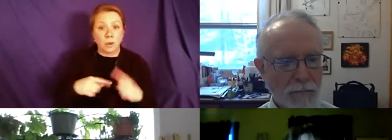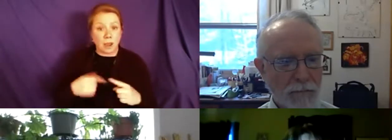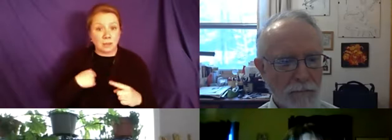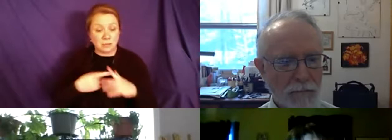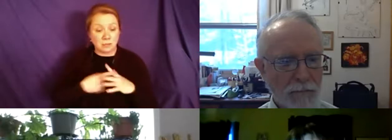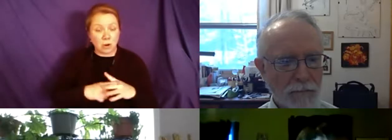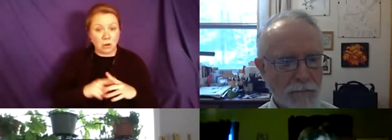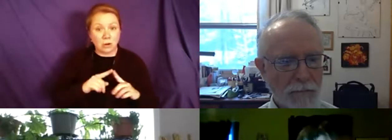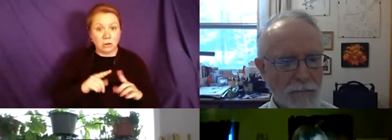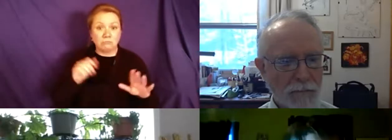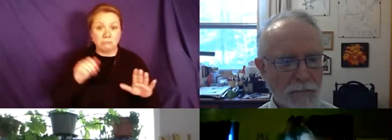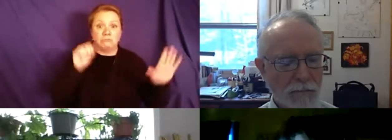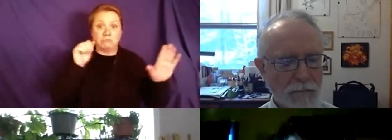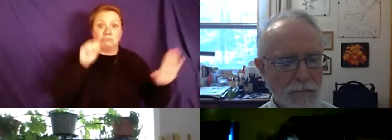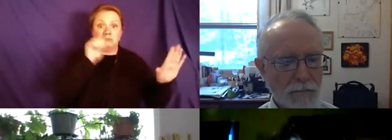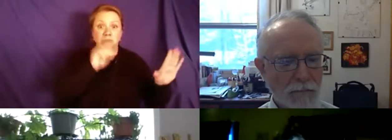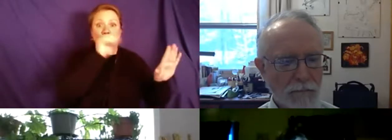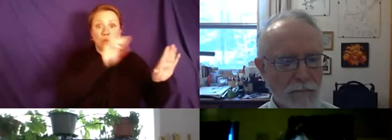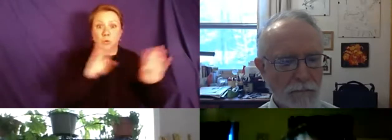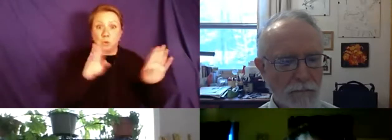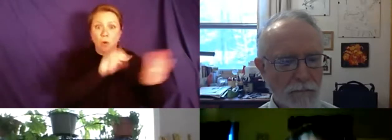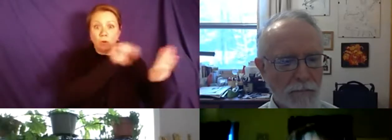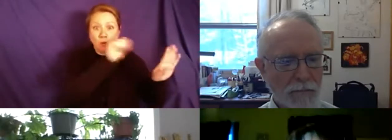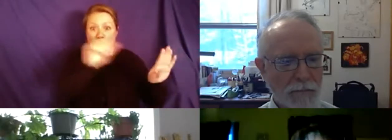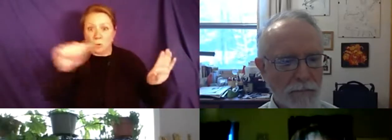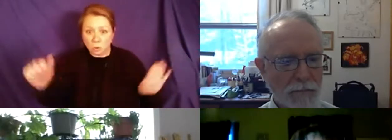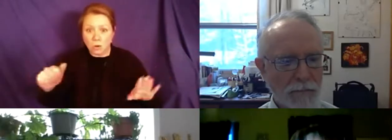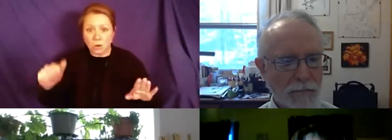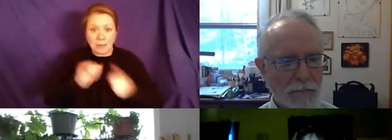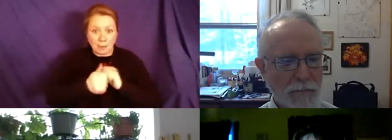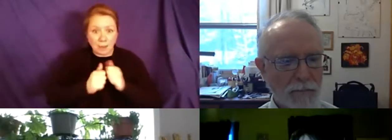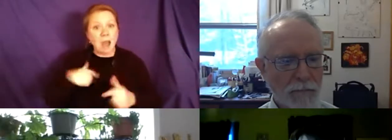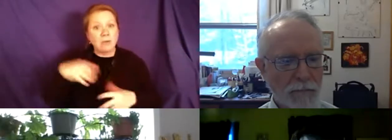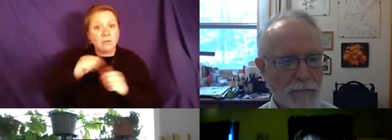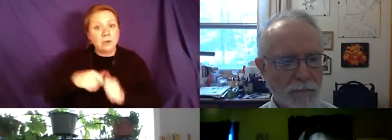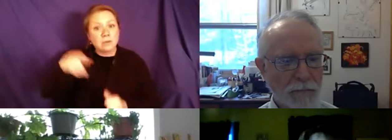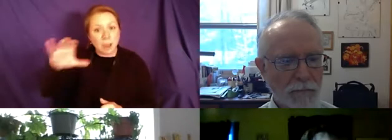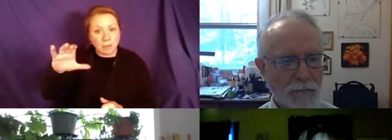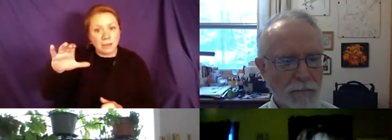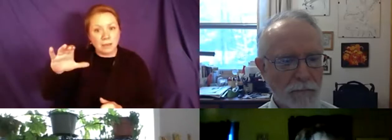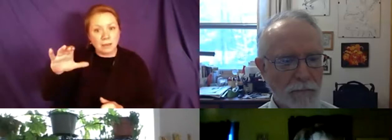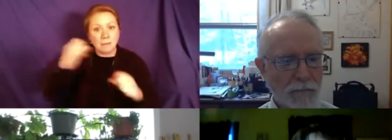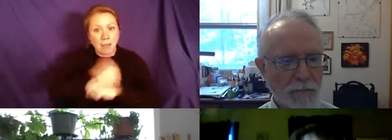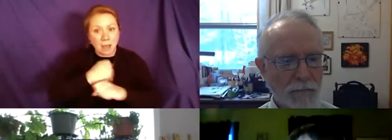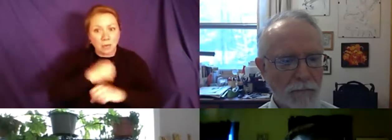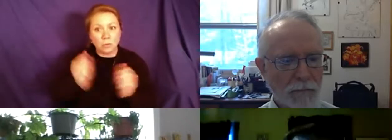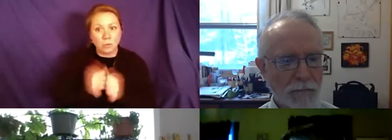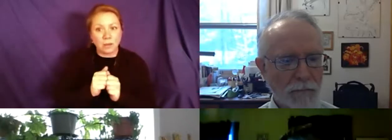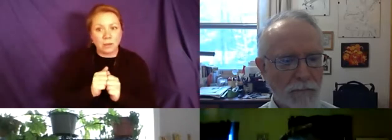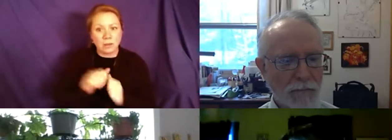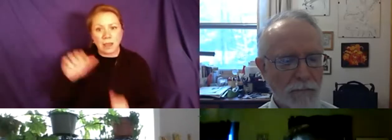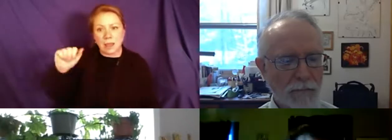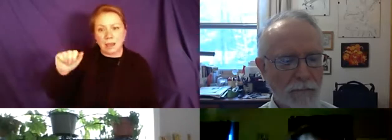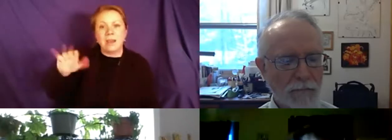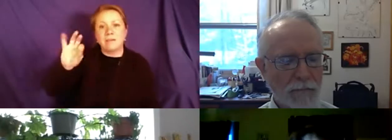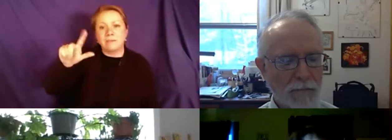going door-to-door campaigning, I had been involved in a very public, media public battle with what was then Fletcher Allen